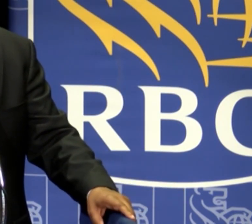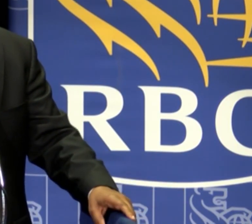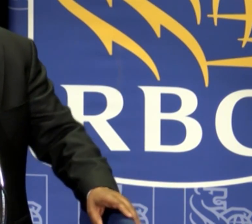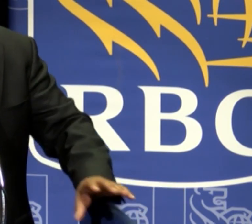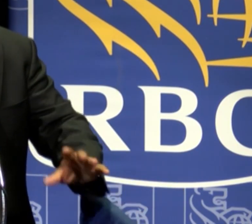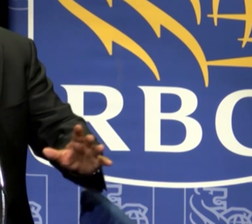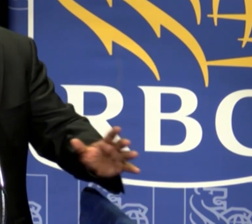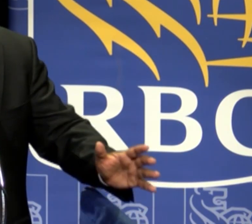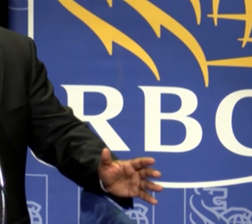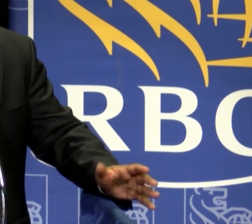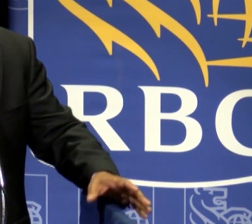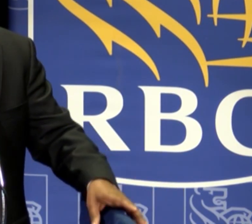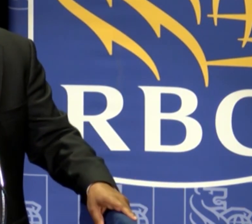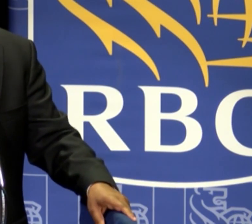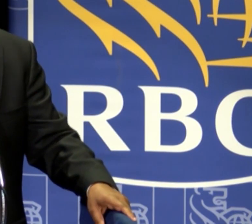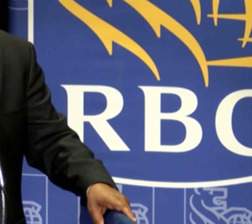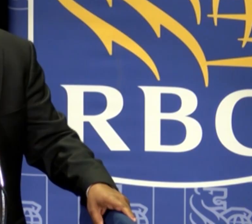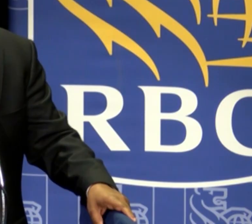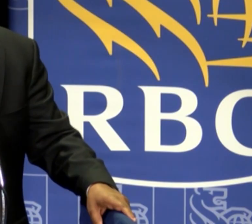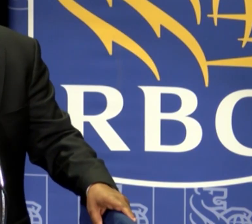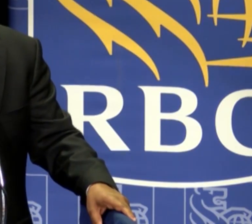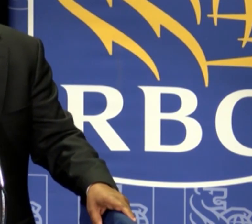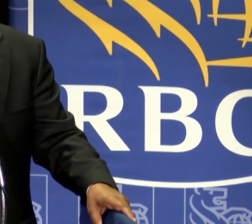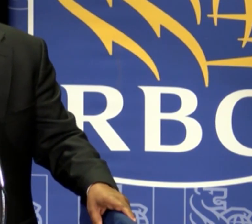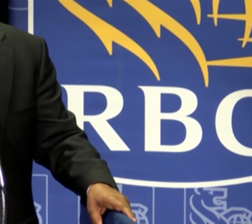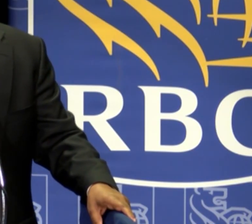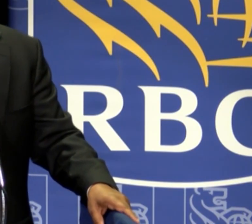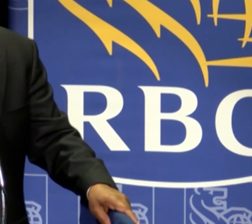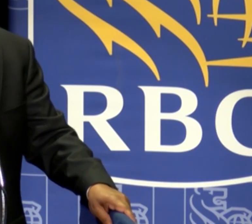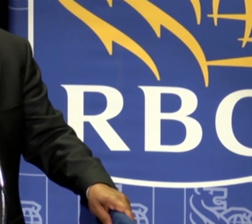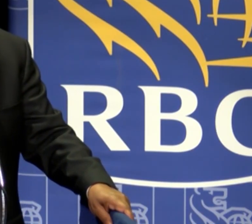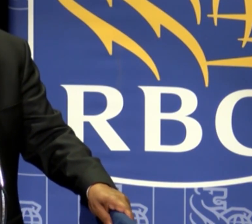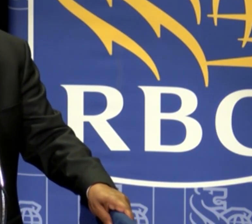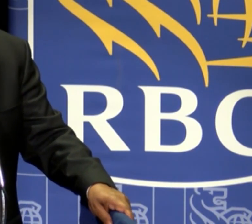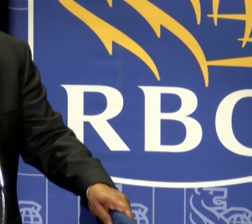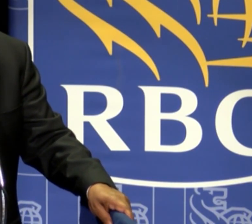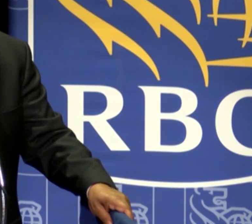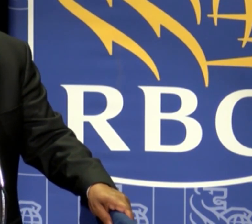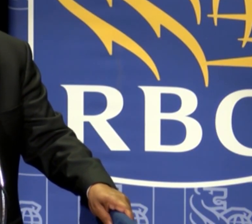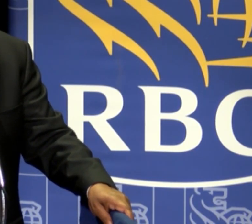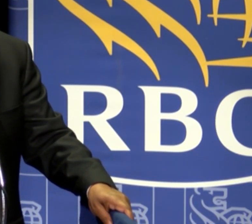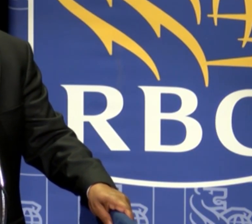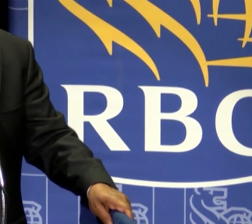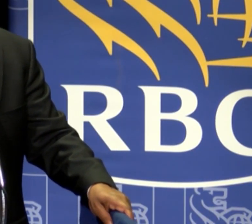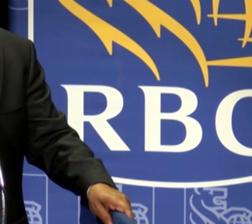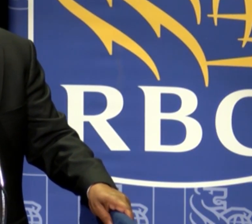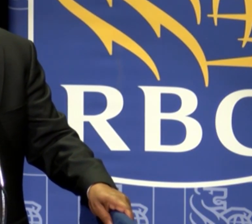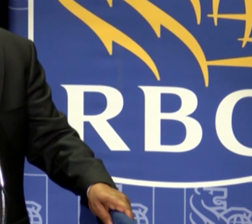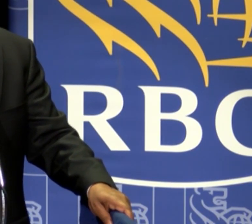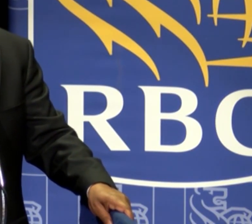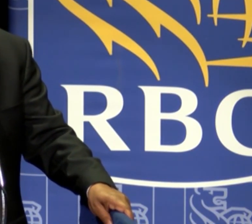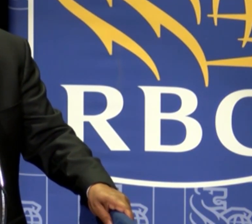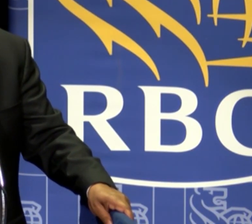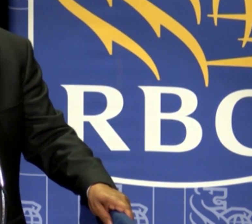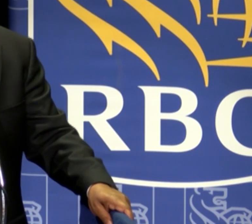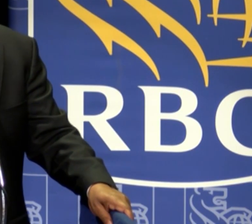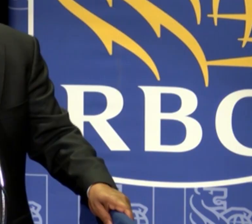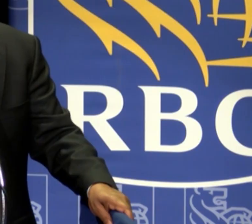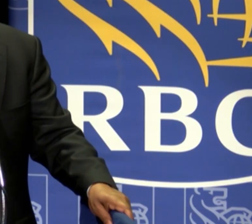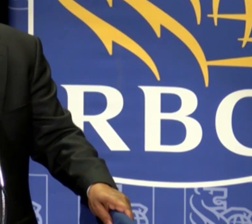to trim on the expenditure side at least 7.1% of GDP. That's on the expenditures. They're